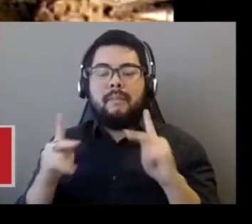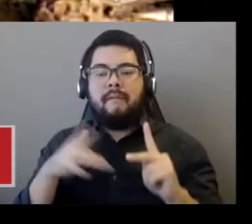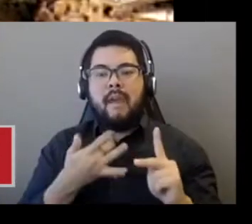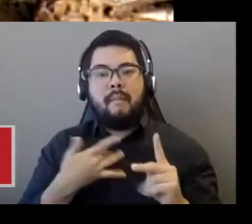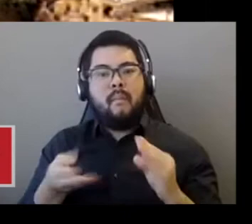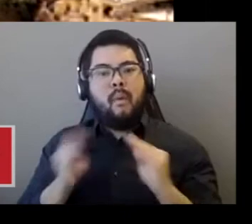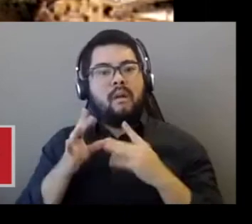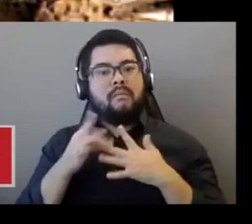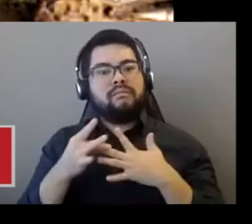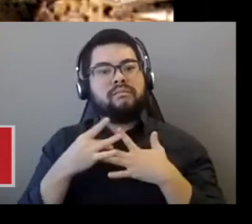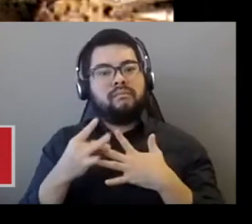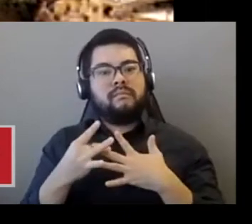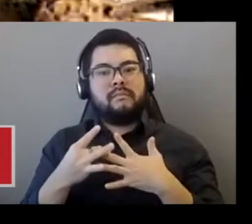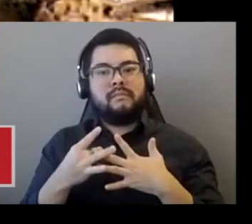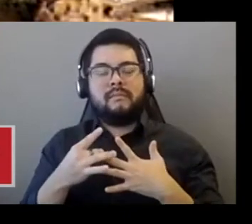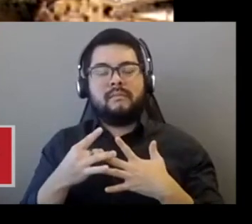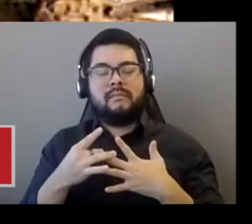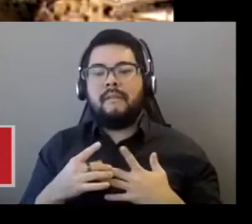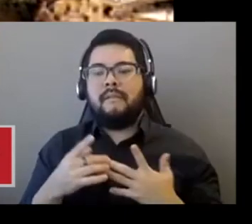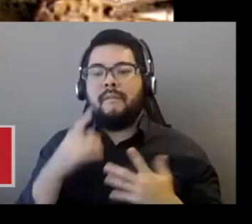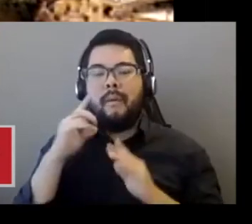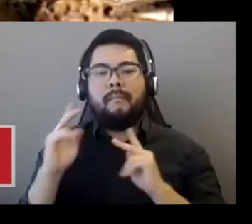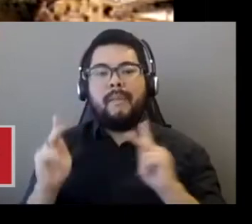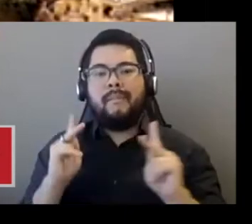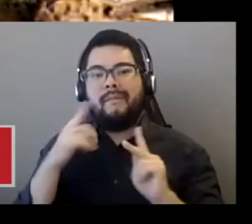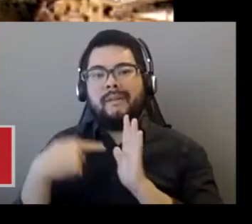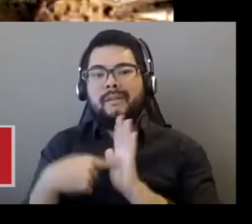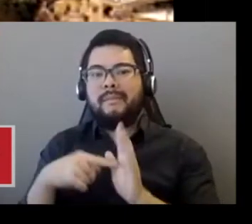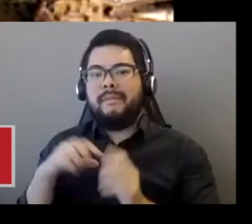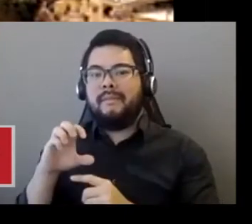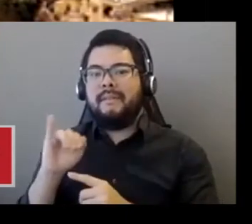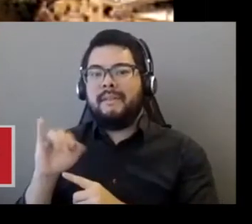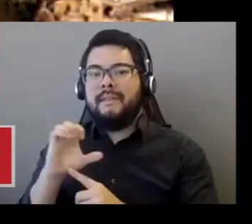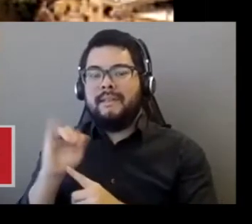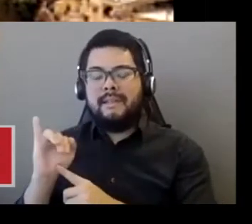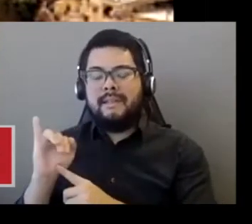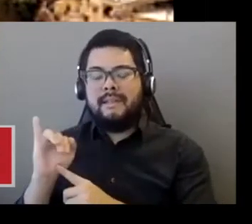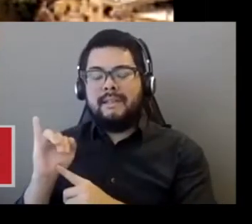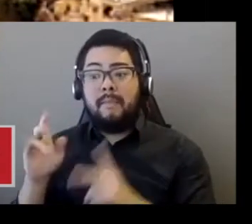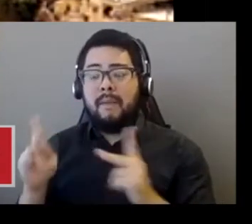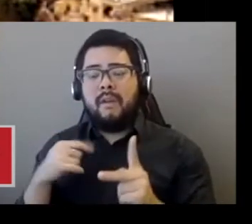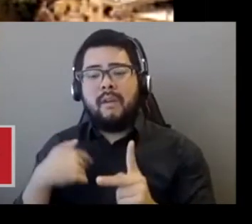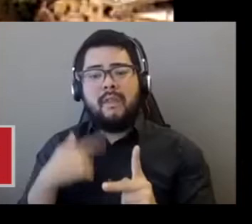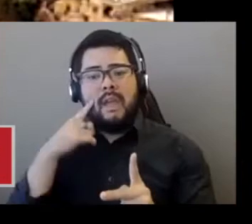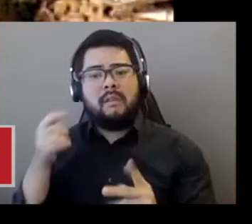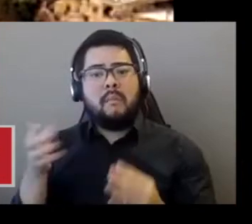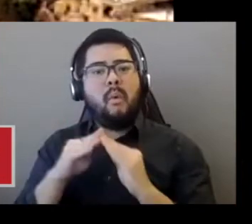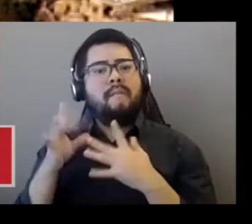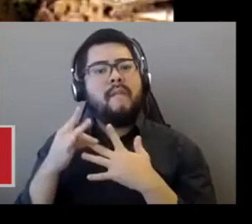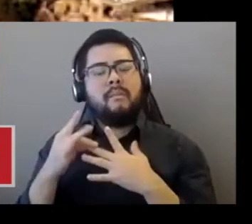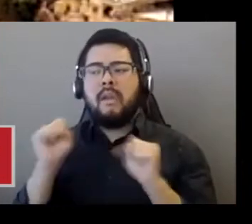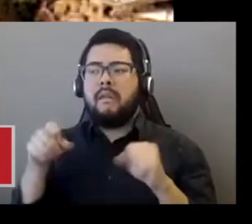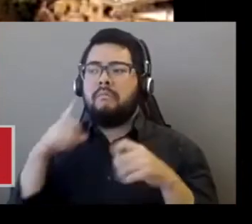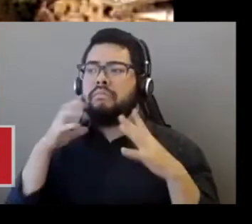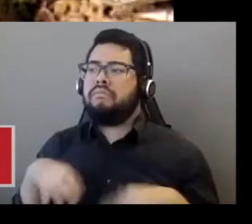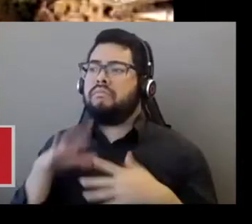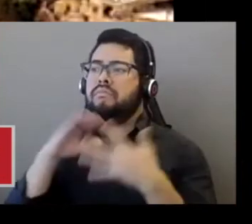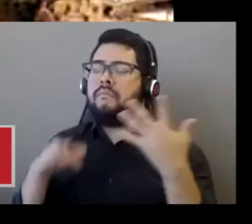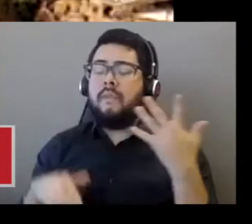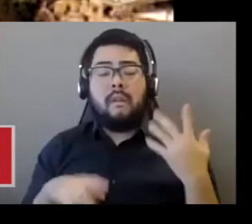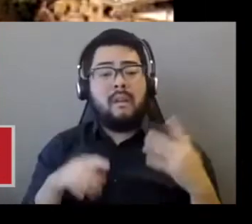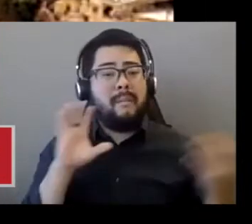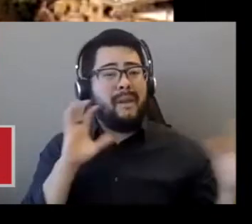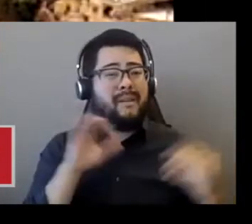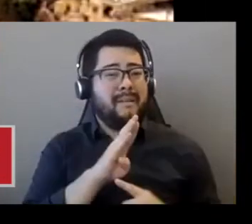you know, people like Sisi in ways that maybe a Biden wouldn't, or to the extent at least that does make a